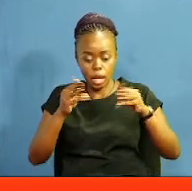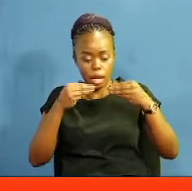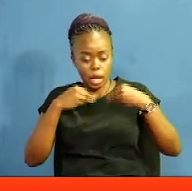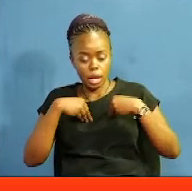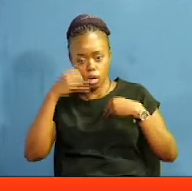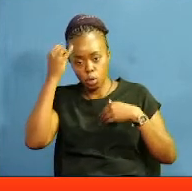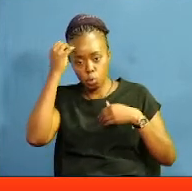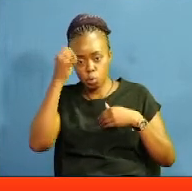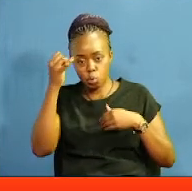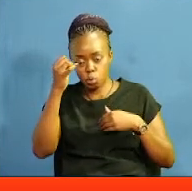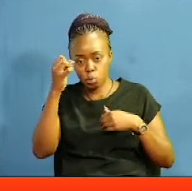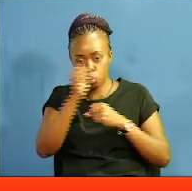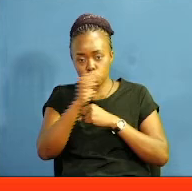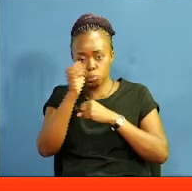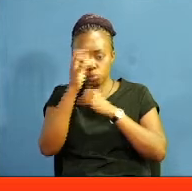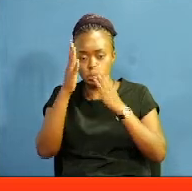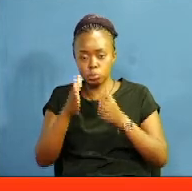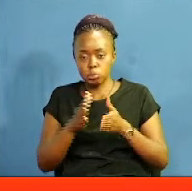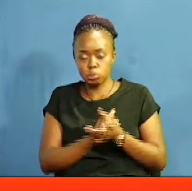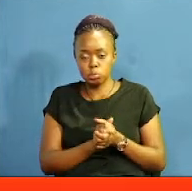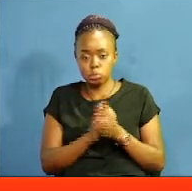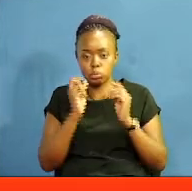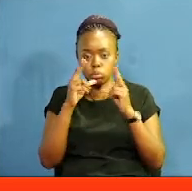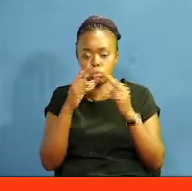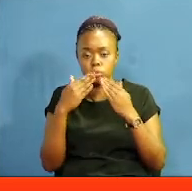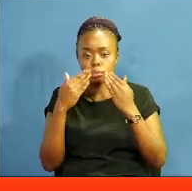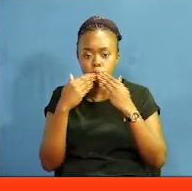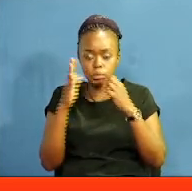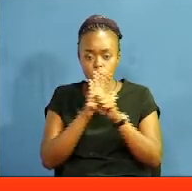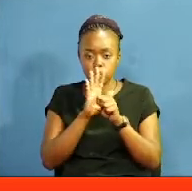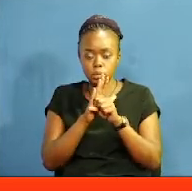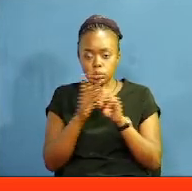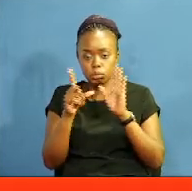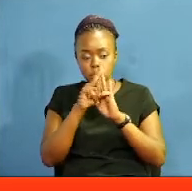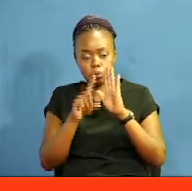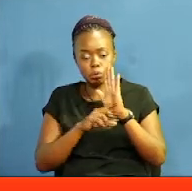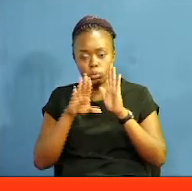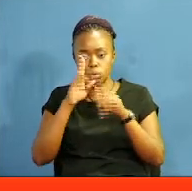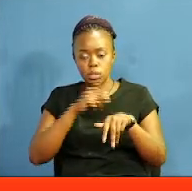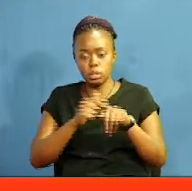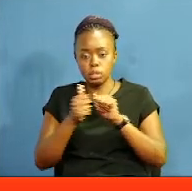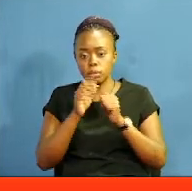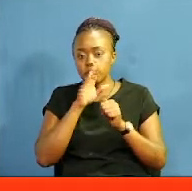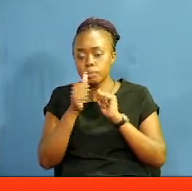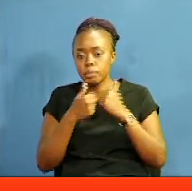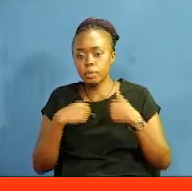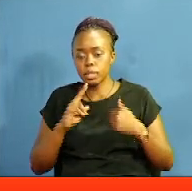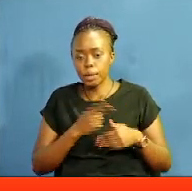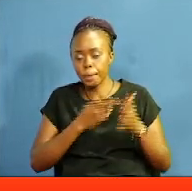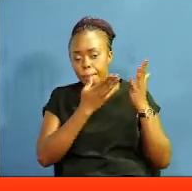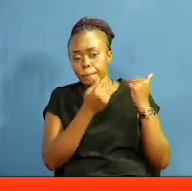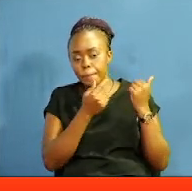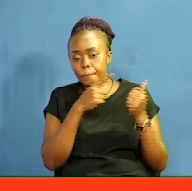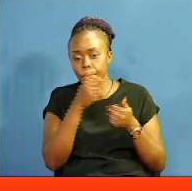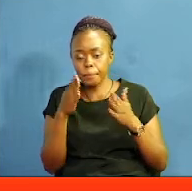embrace idea-based politics. Yeah. All right. Thank you so much, Wakili, for dedicating your time to be with us. We hope to